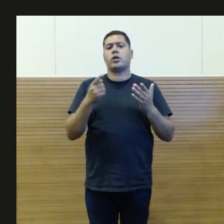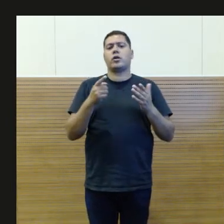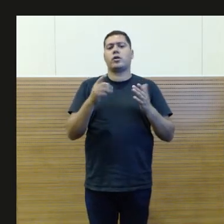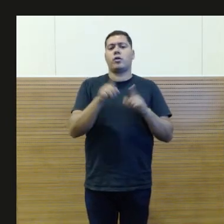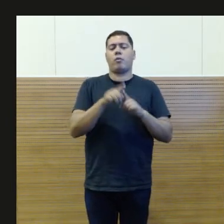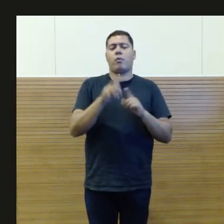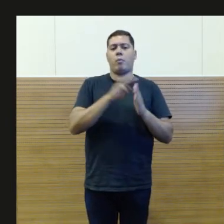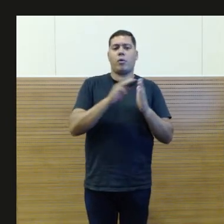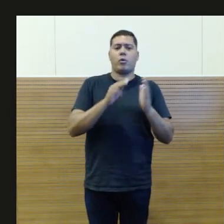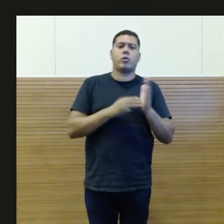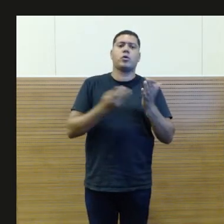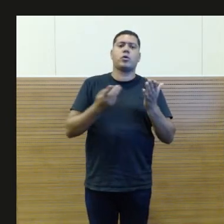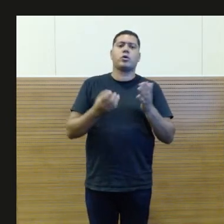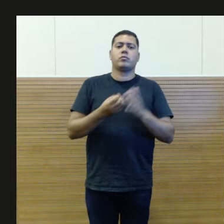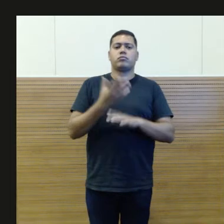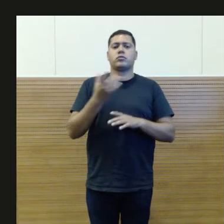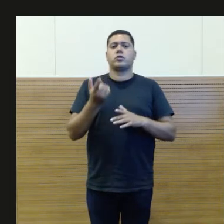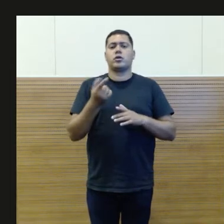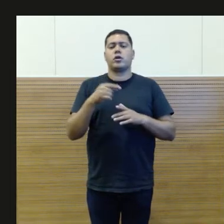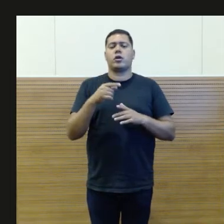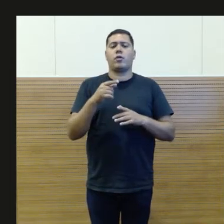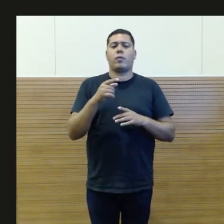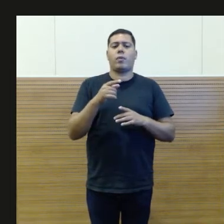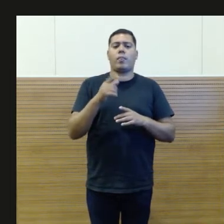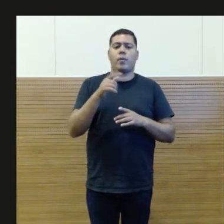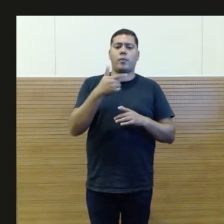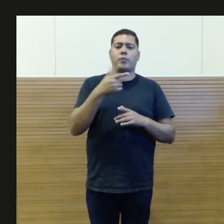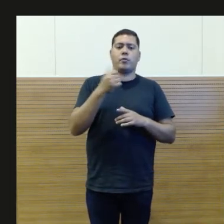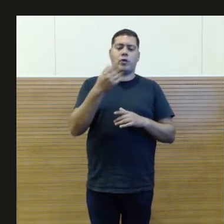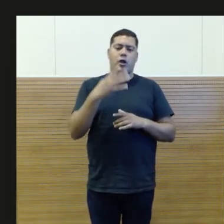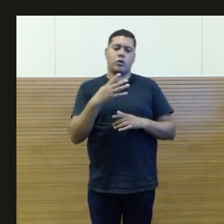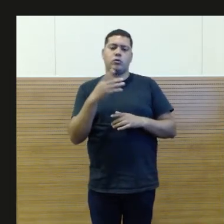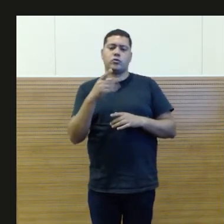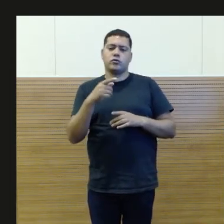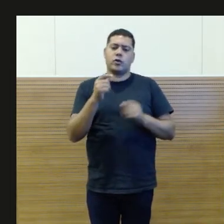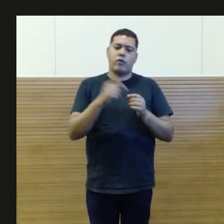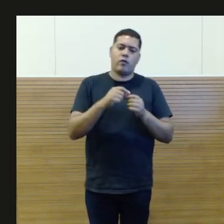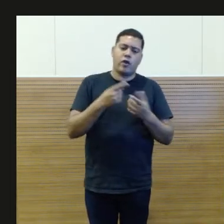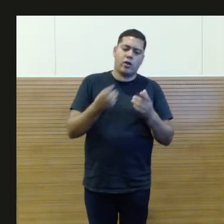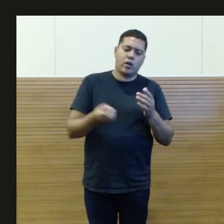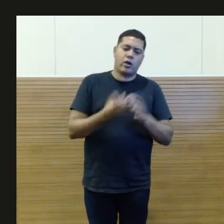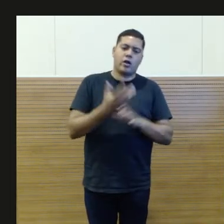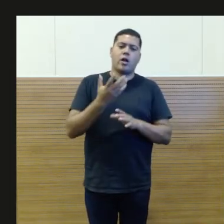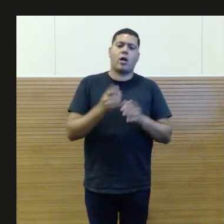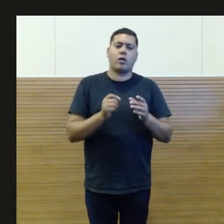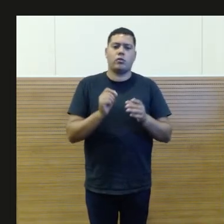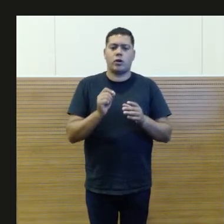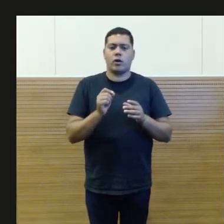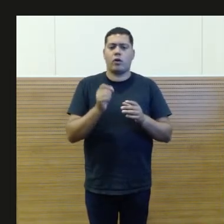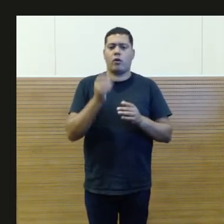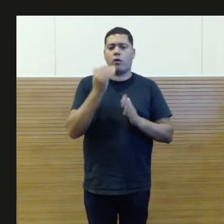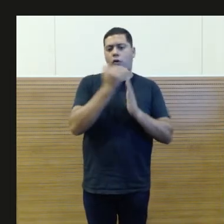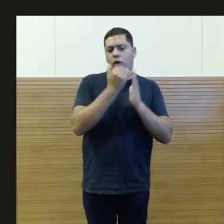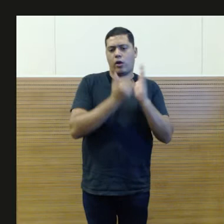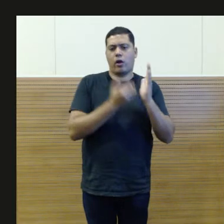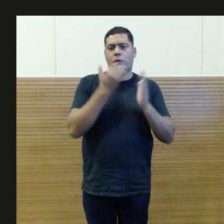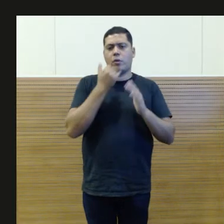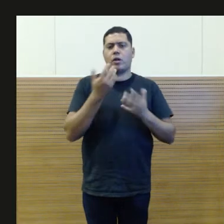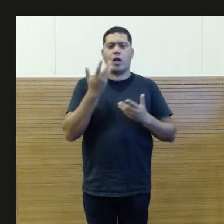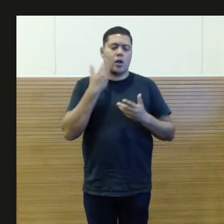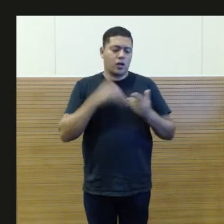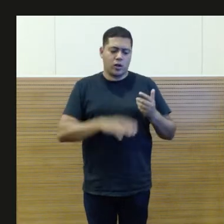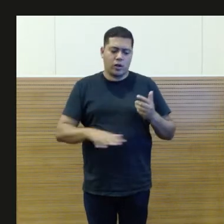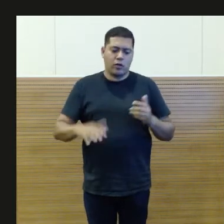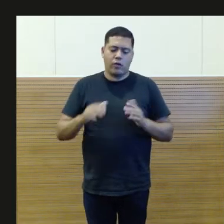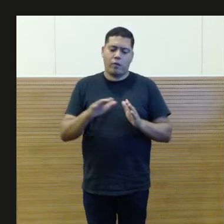with these possible obstacles. So we summarize the main recommendation in 10 steps